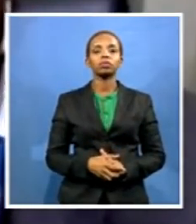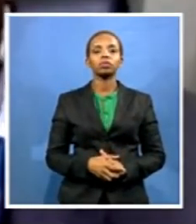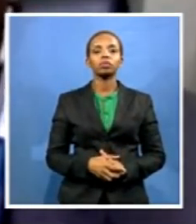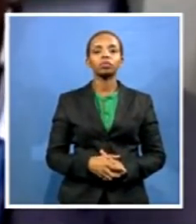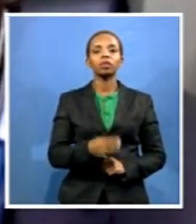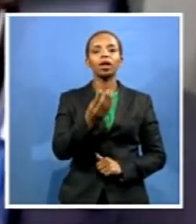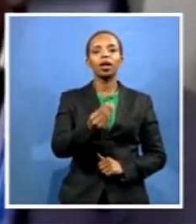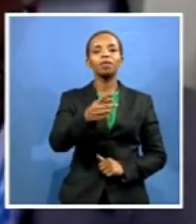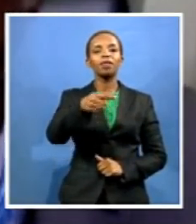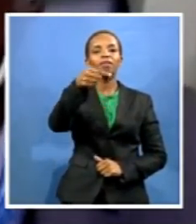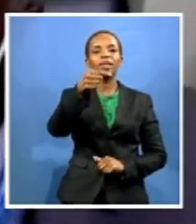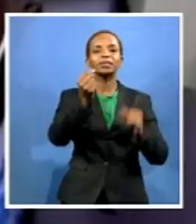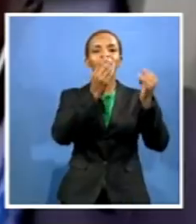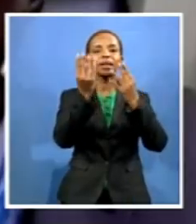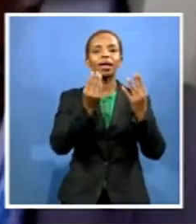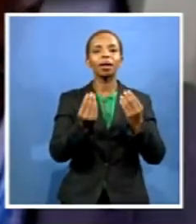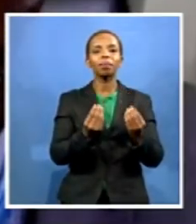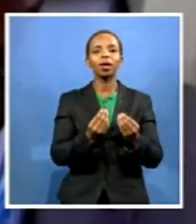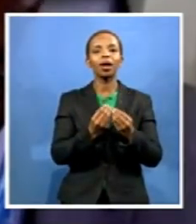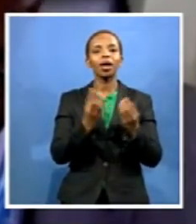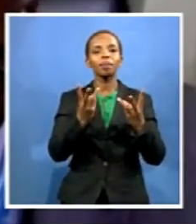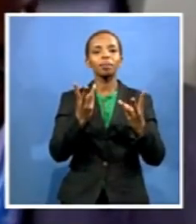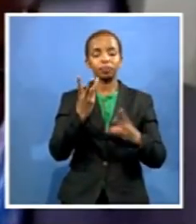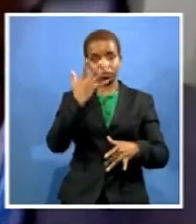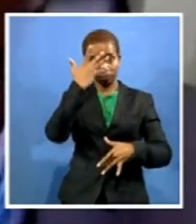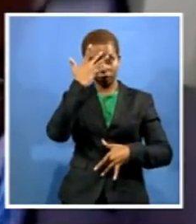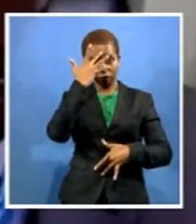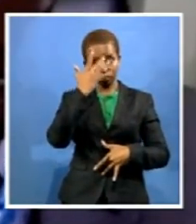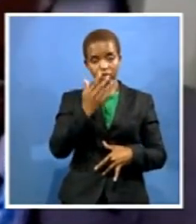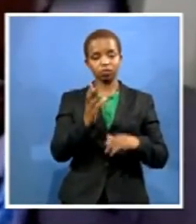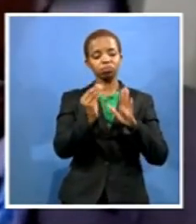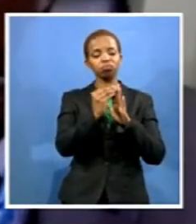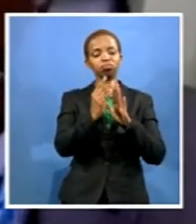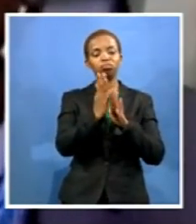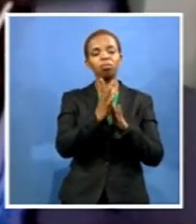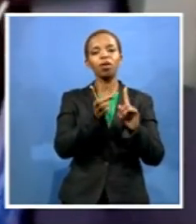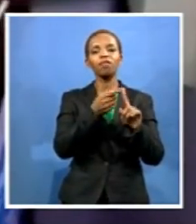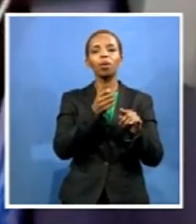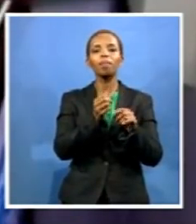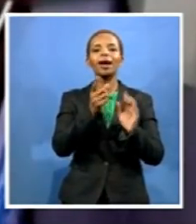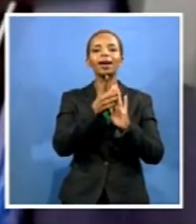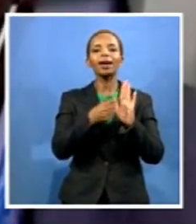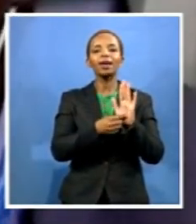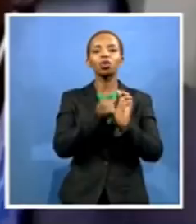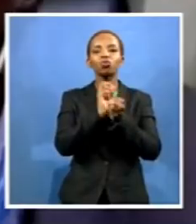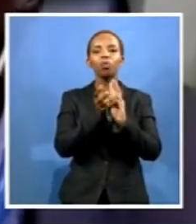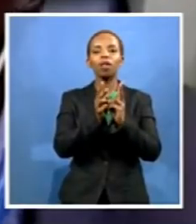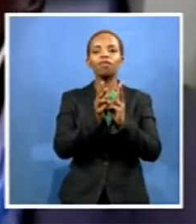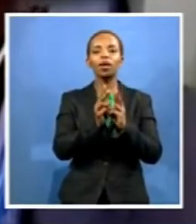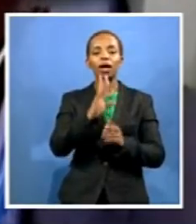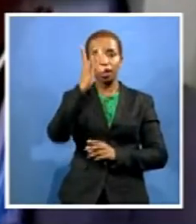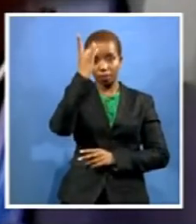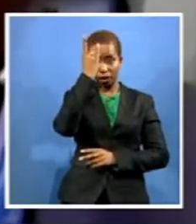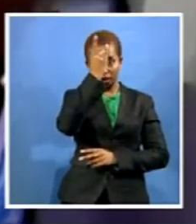cases were 2 on 12 March. We've ramped up to a total of 1,671 positive